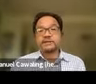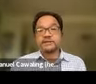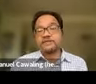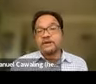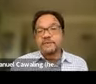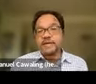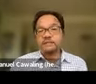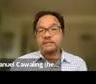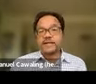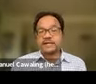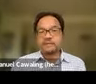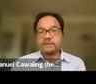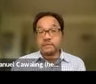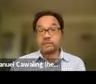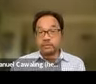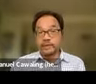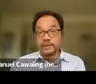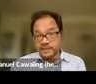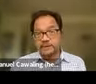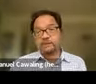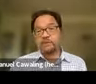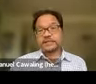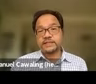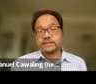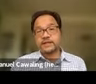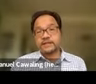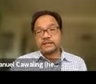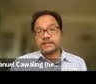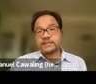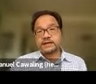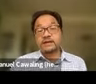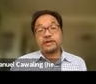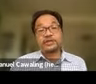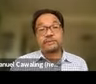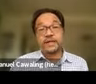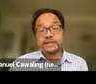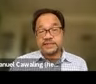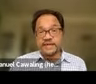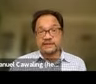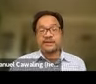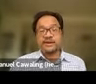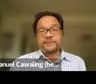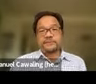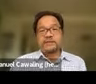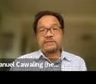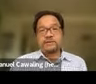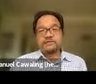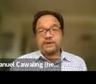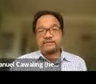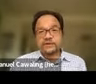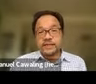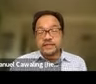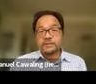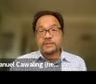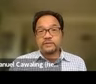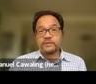during the very beginning of the pandemic when we were pulling at Inspire Washington, uh, congressional meetings together. I remember one of